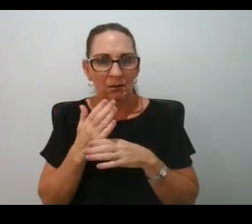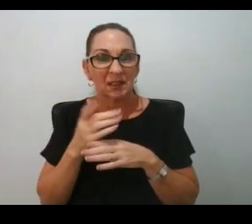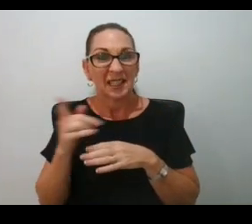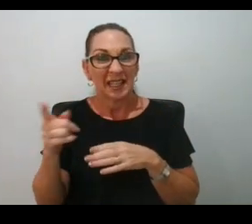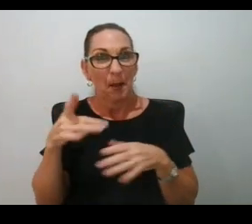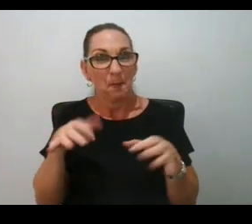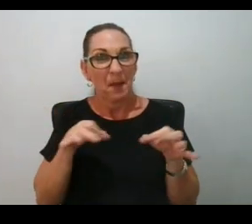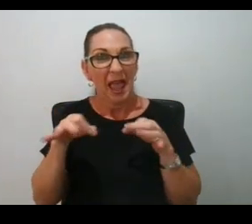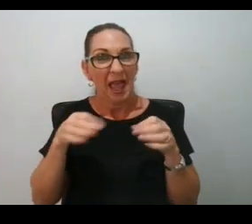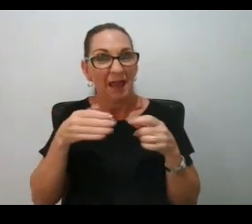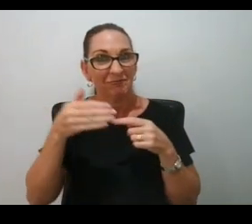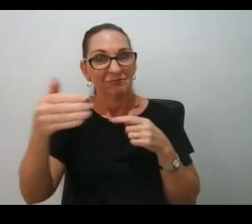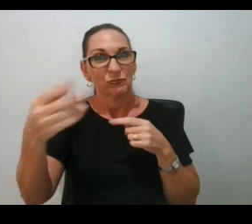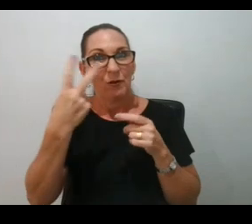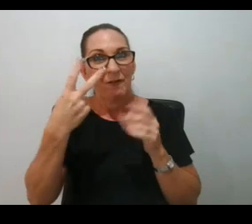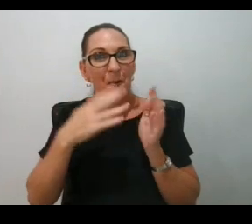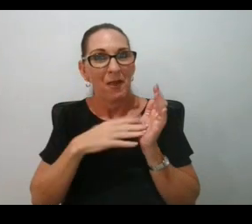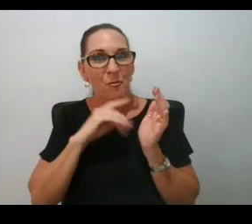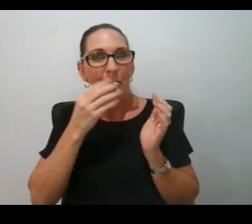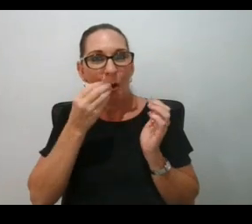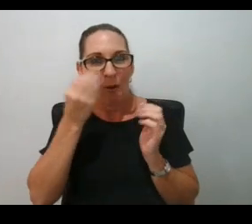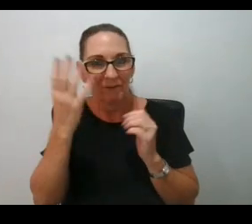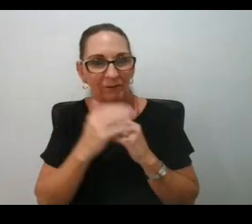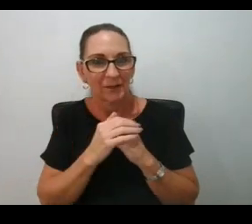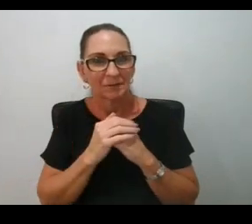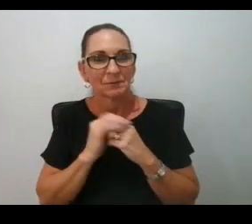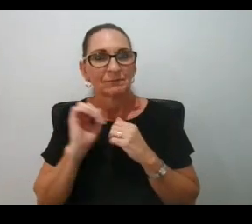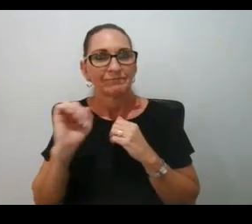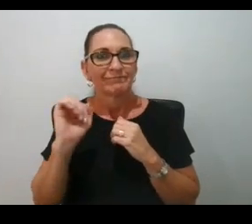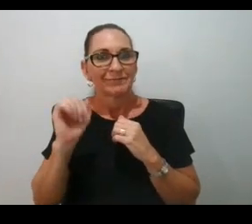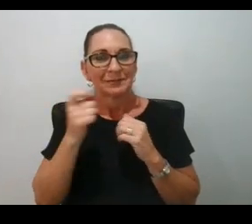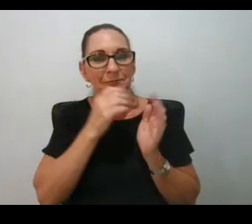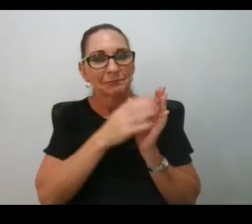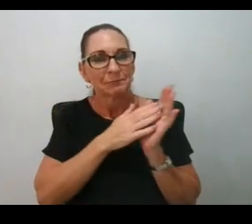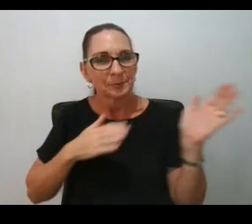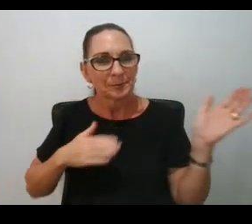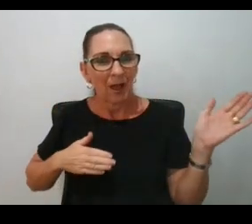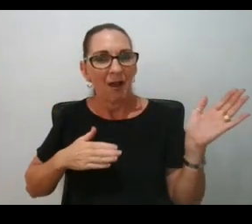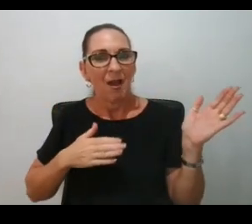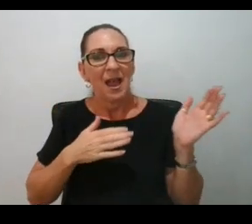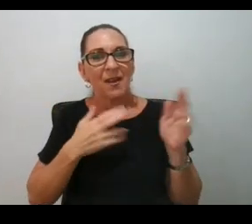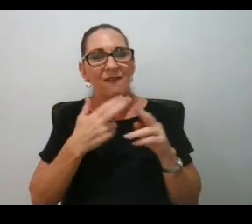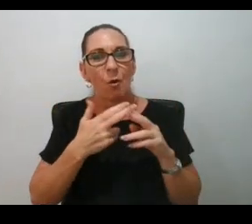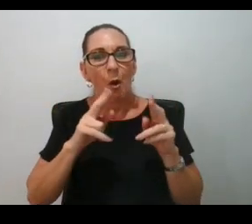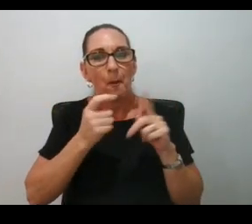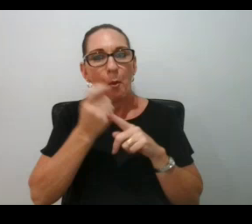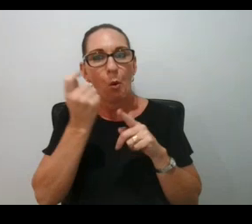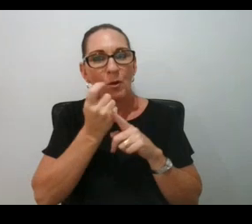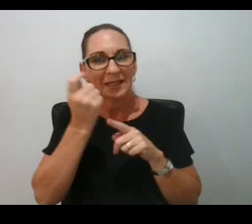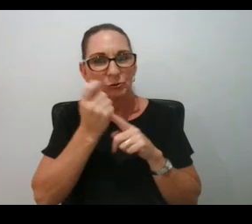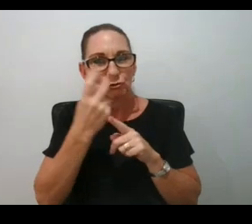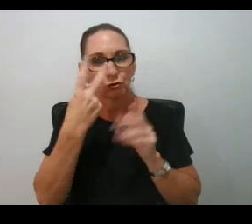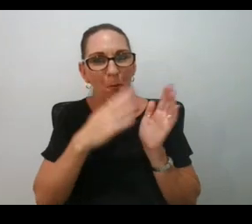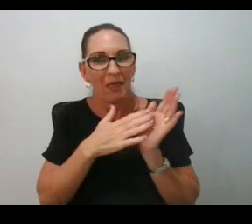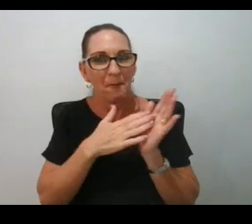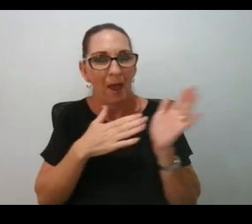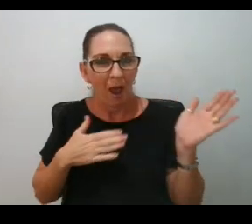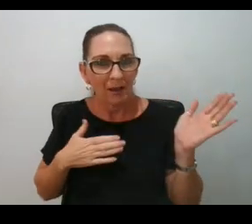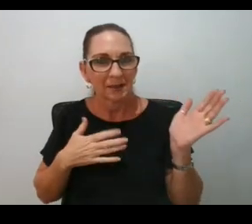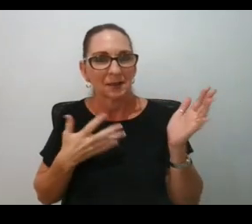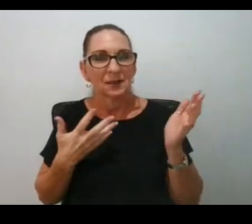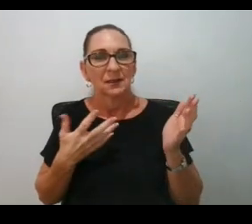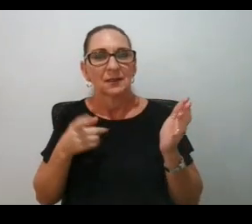currently 2 months behind on their mortgage repayments. The lender has refused financial hardship. They're also behind on their body corporate. They're